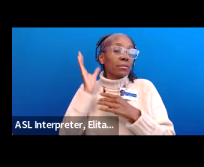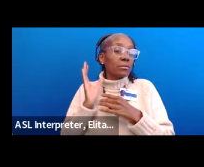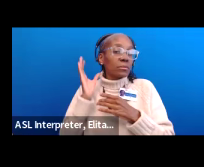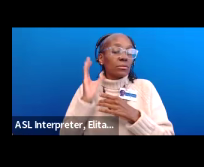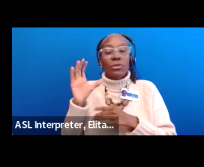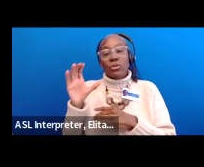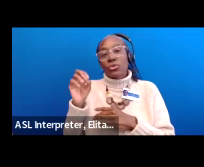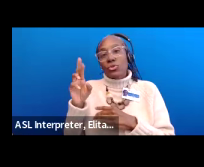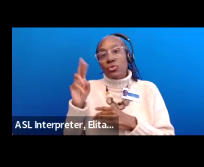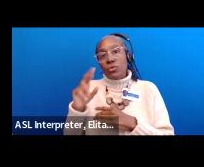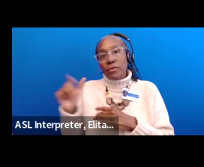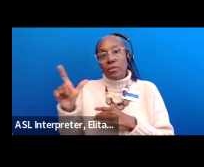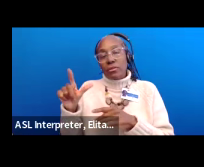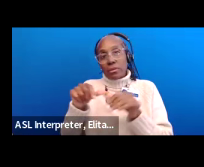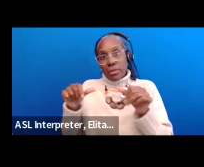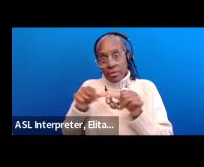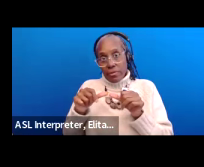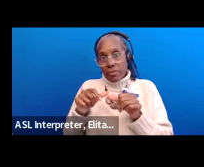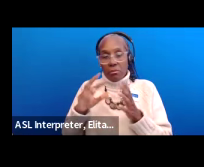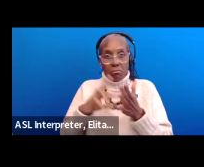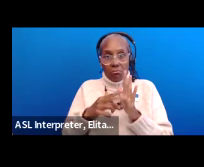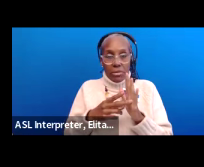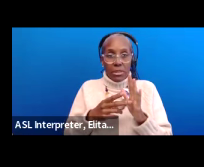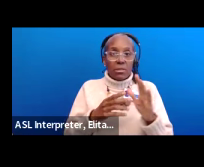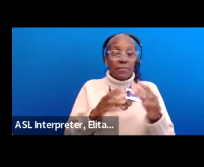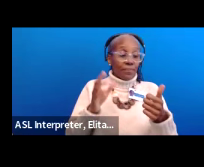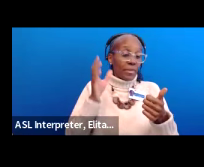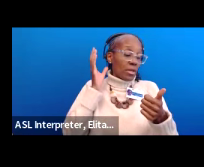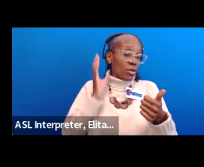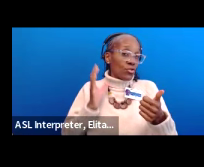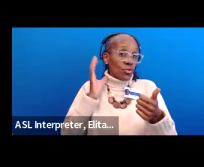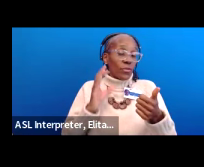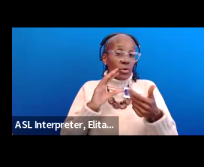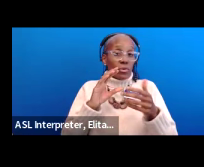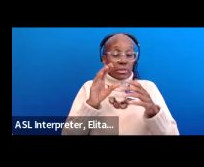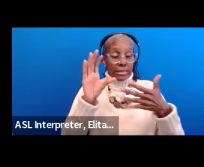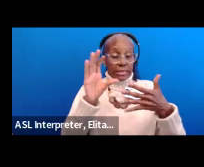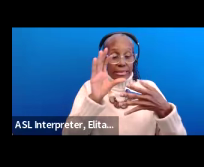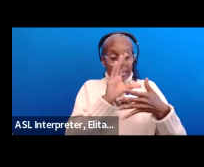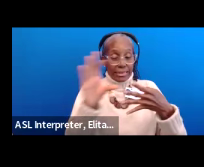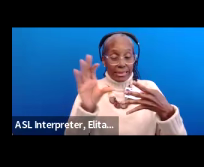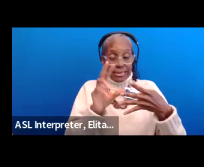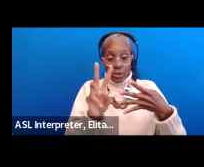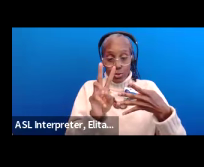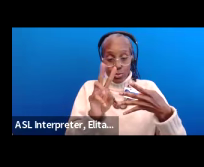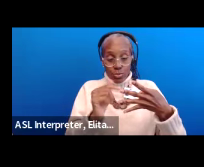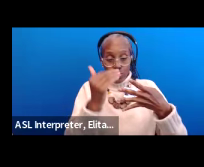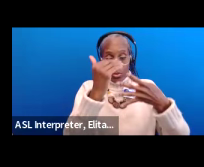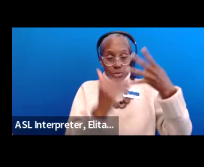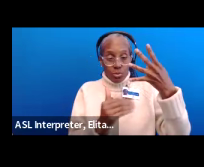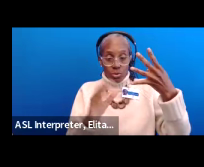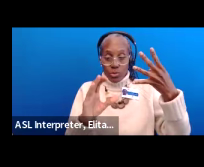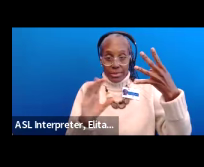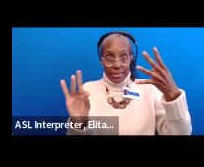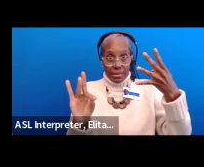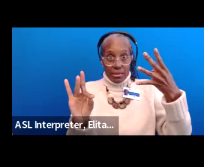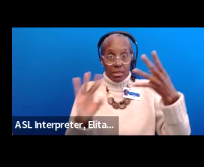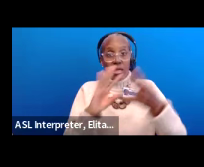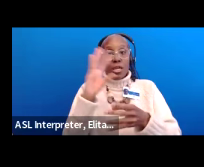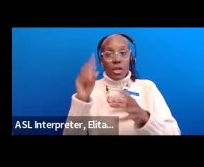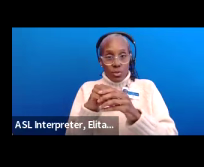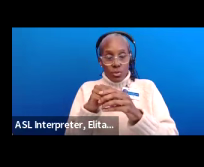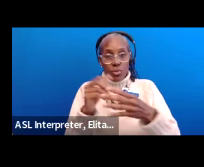region of their spinal cord. That includes anything from cervical level 2, what we call C2, through C8, and including